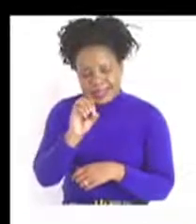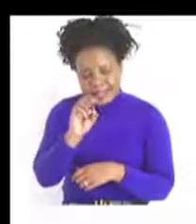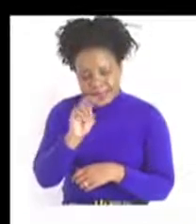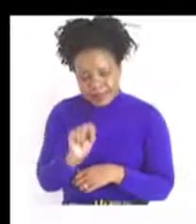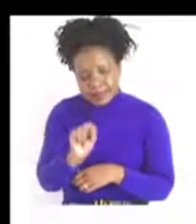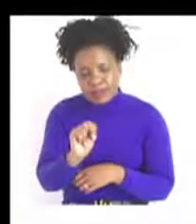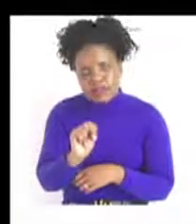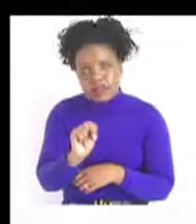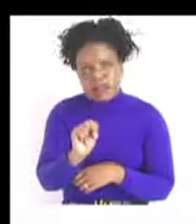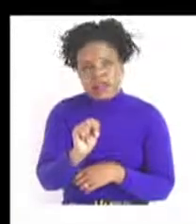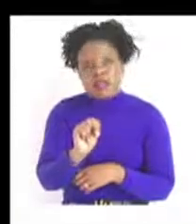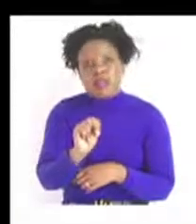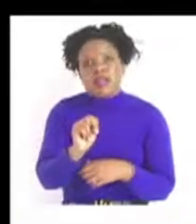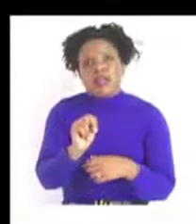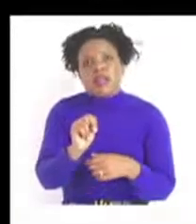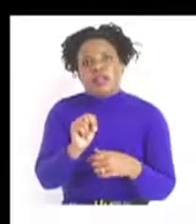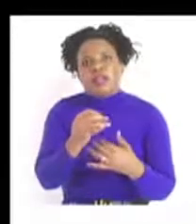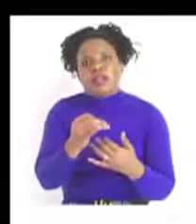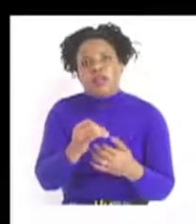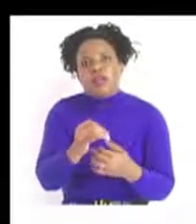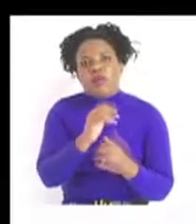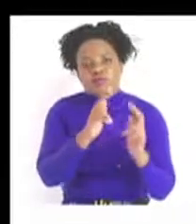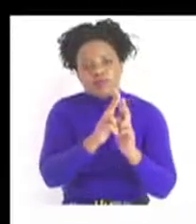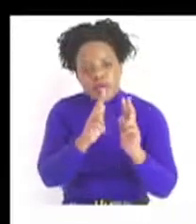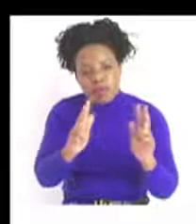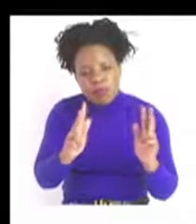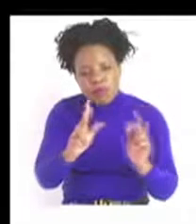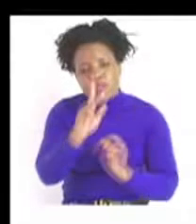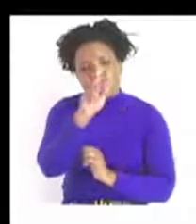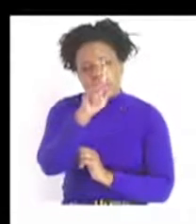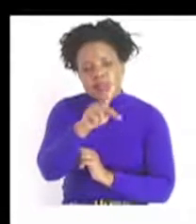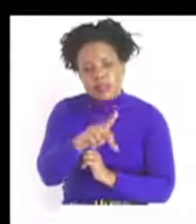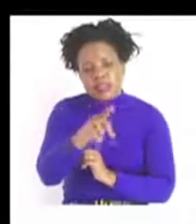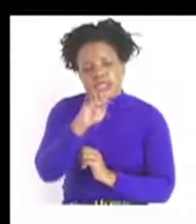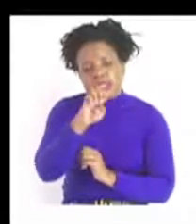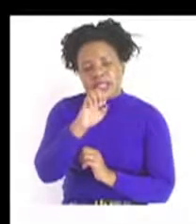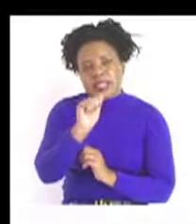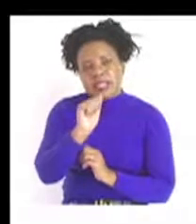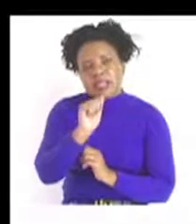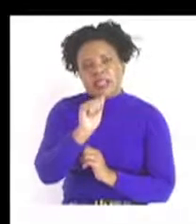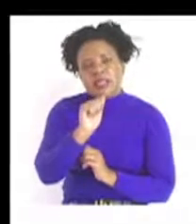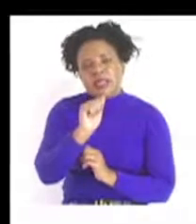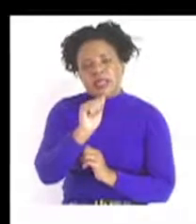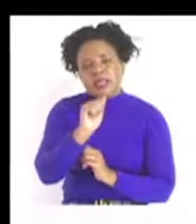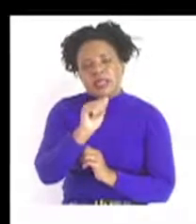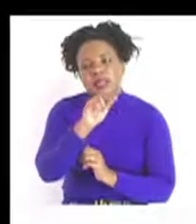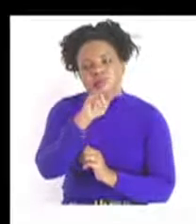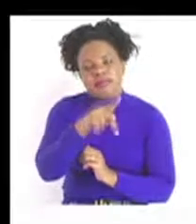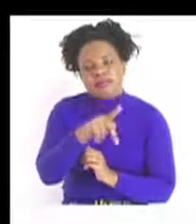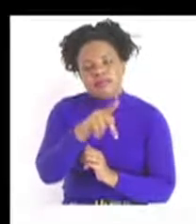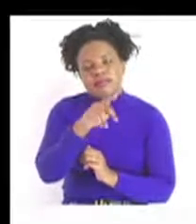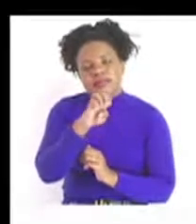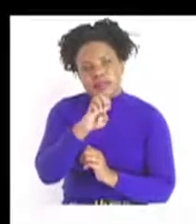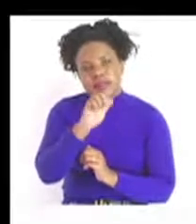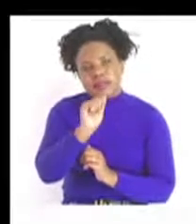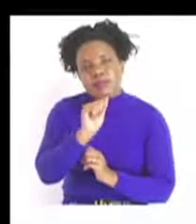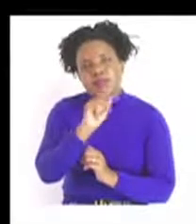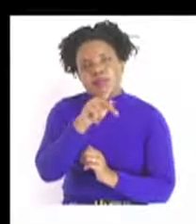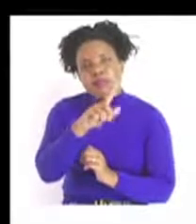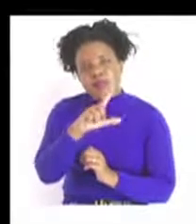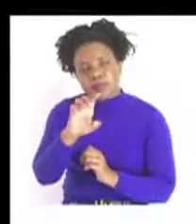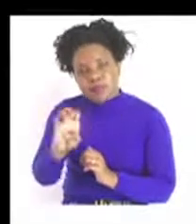opportunity of meeting new people and even some new